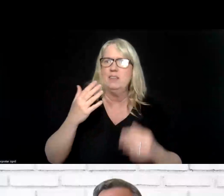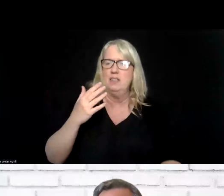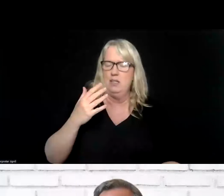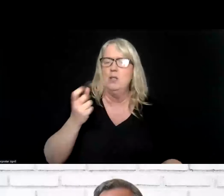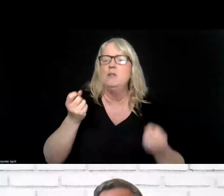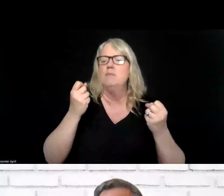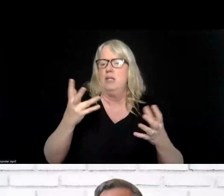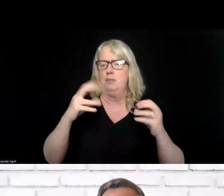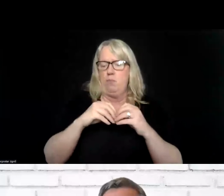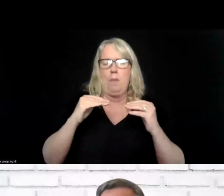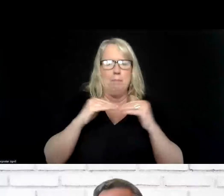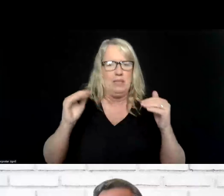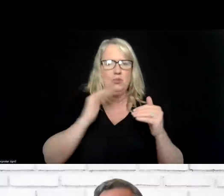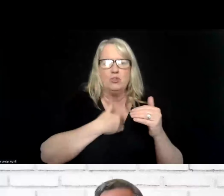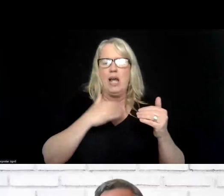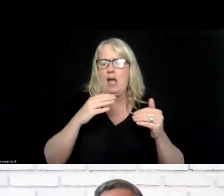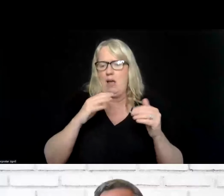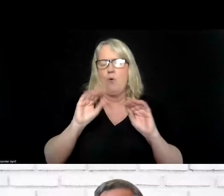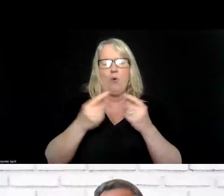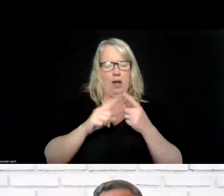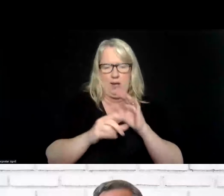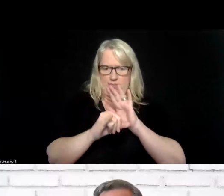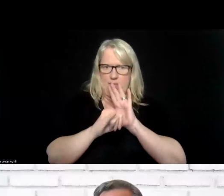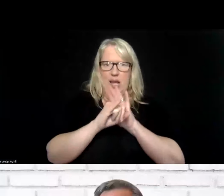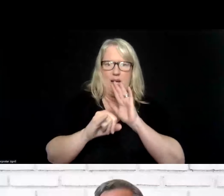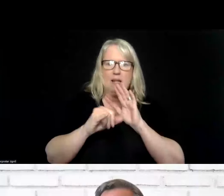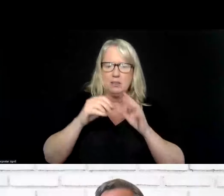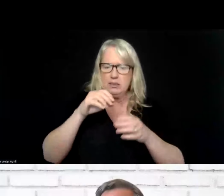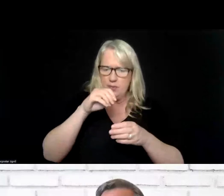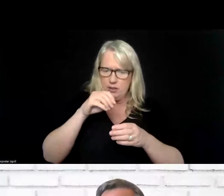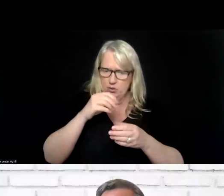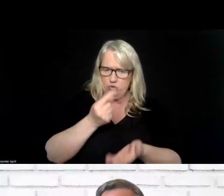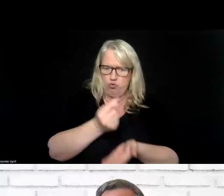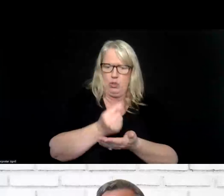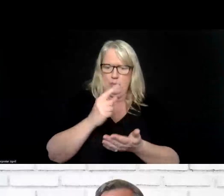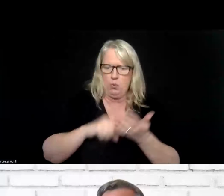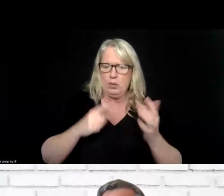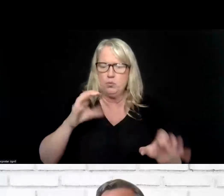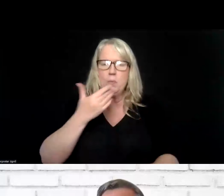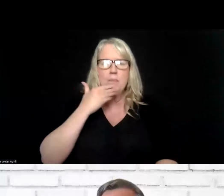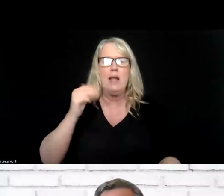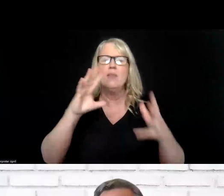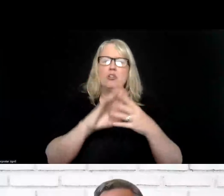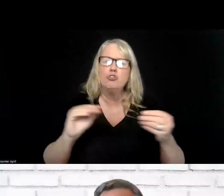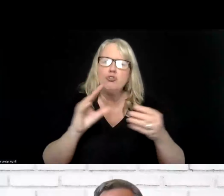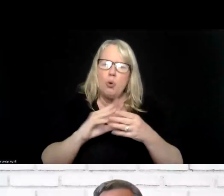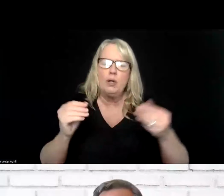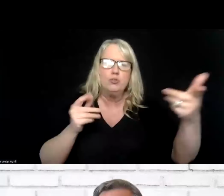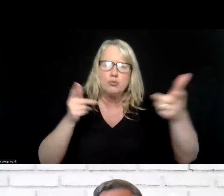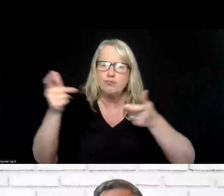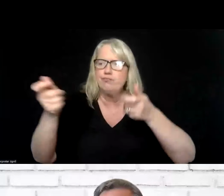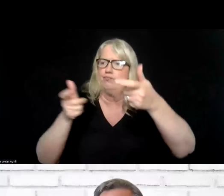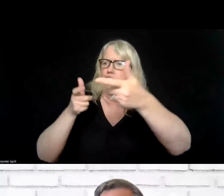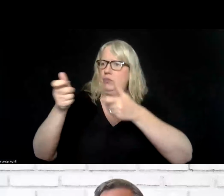peers in our organization identify as being in treatment and do what they do best, which is sharing their story to help engage people that